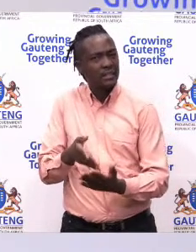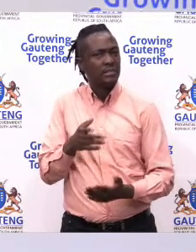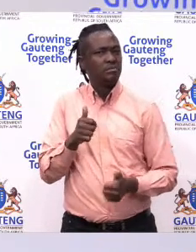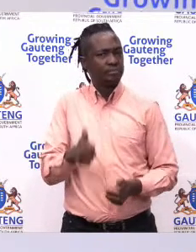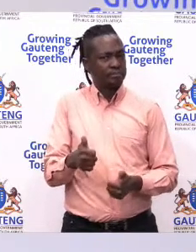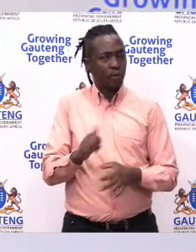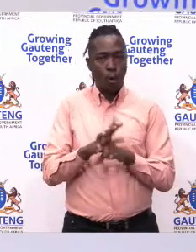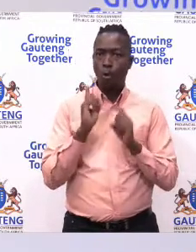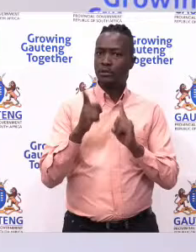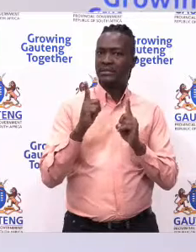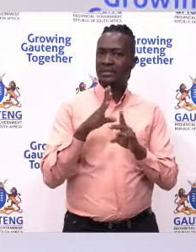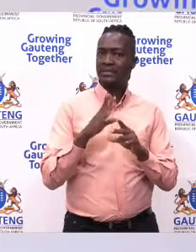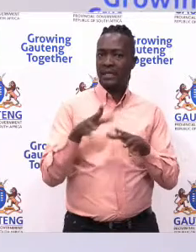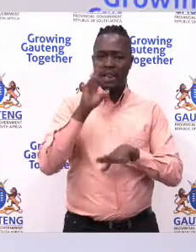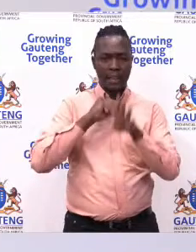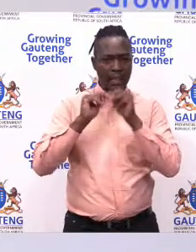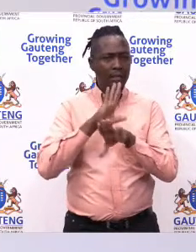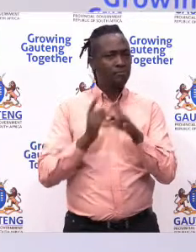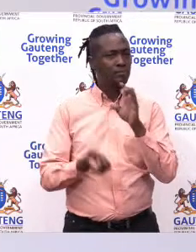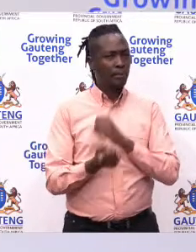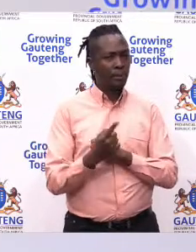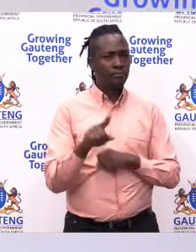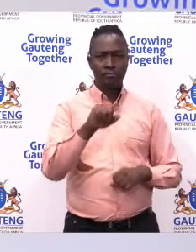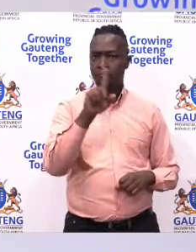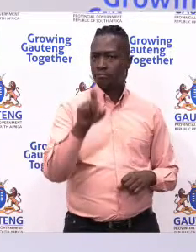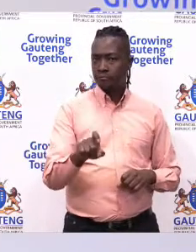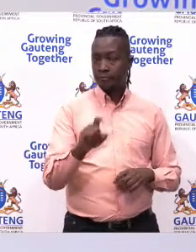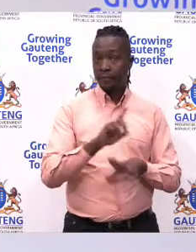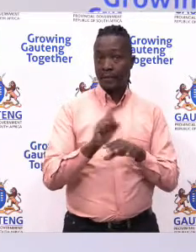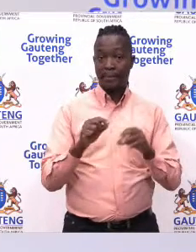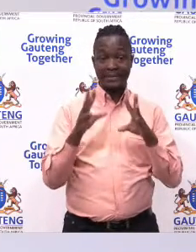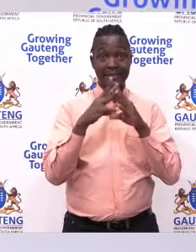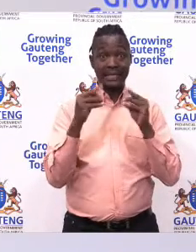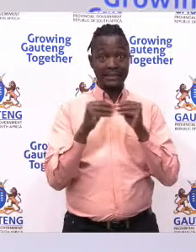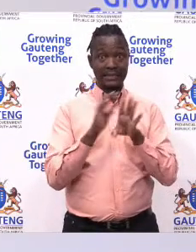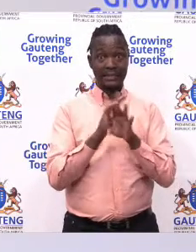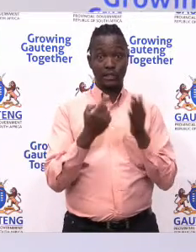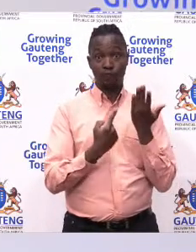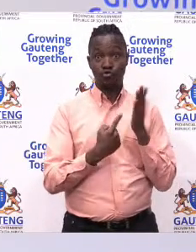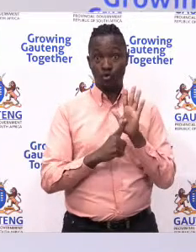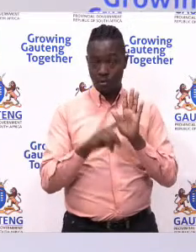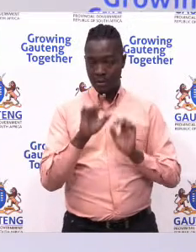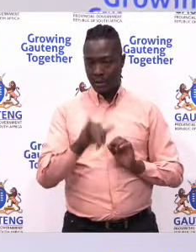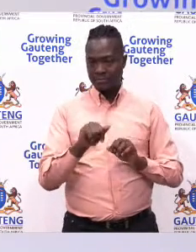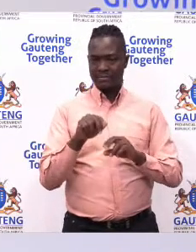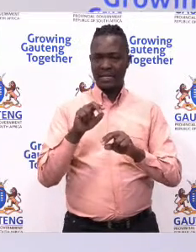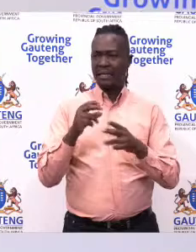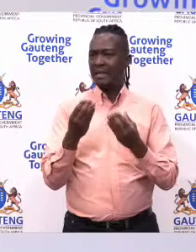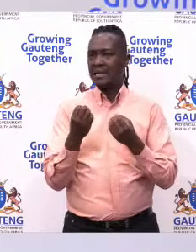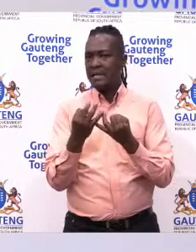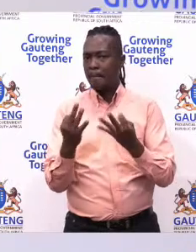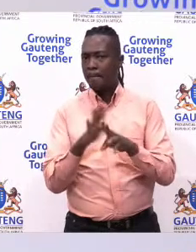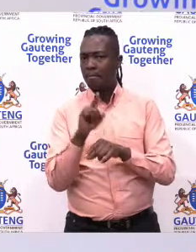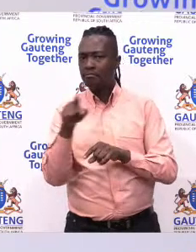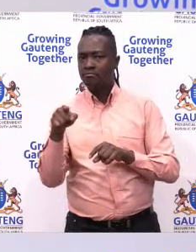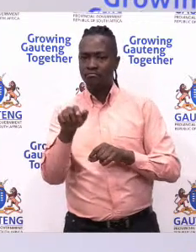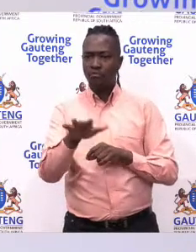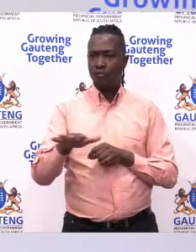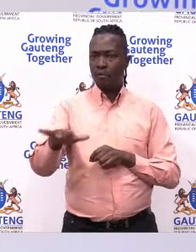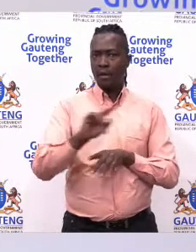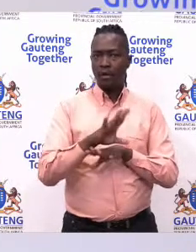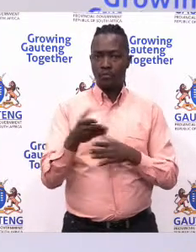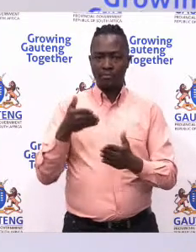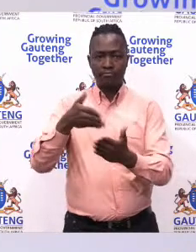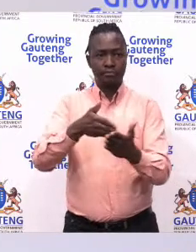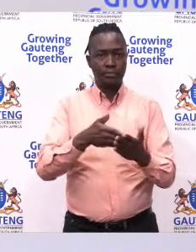any teaching and learning that's taking place? Our statistics had shown the number of areas and of attendance,